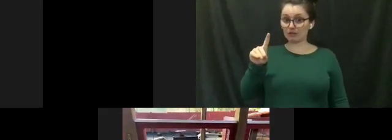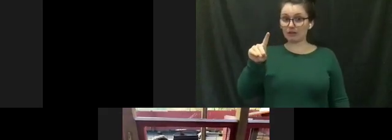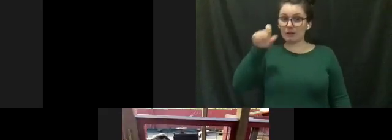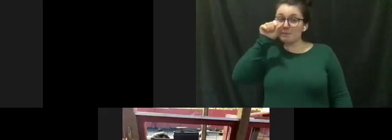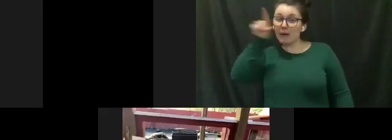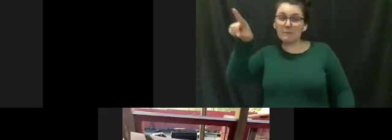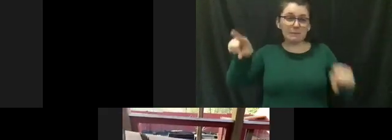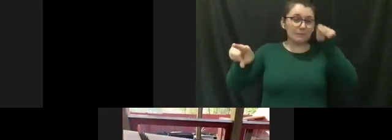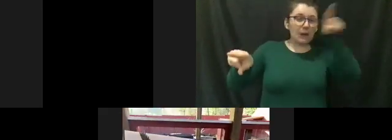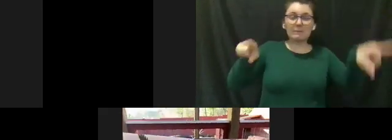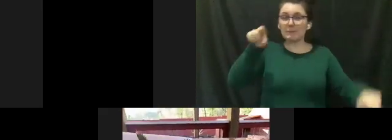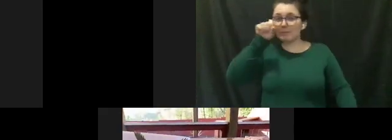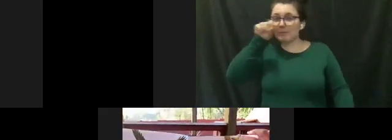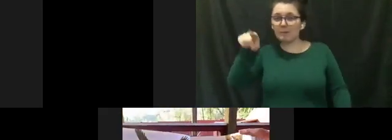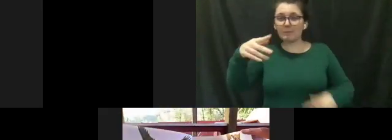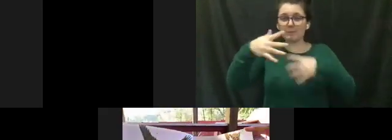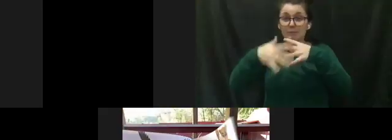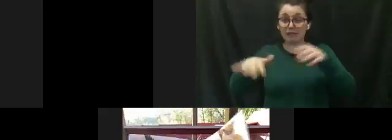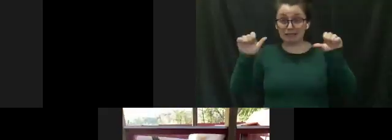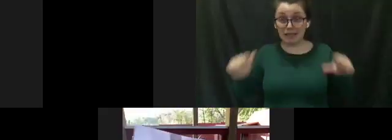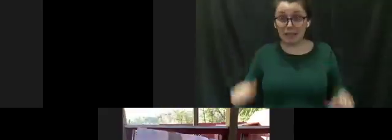your eyes.